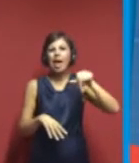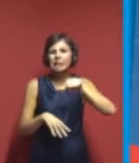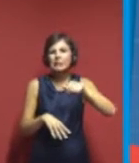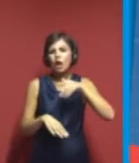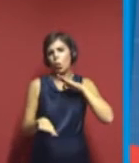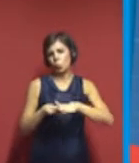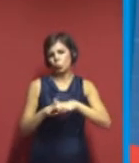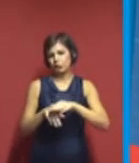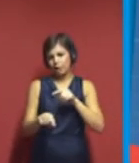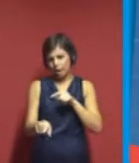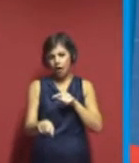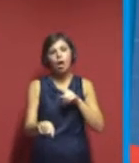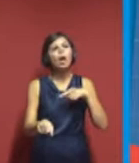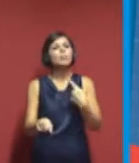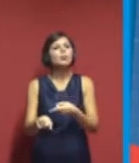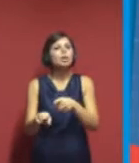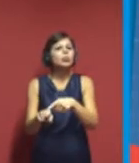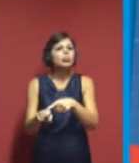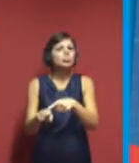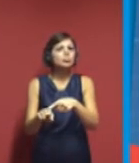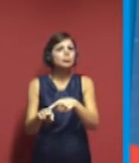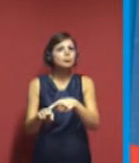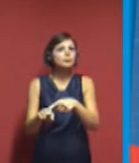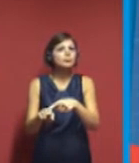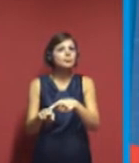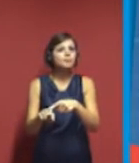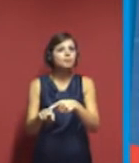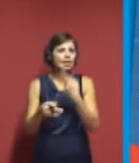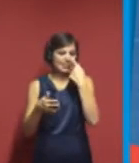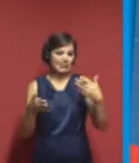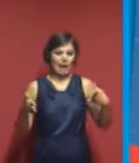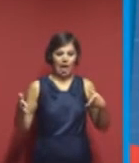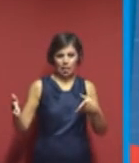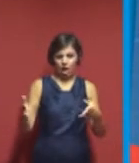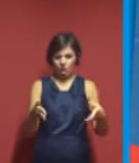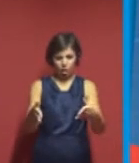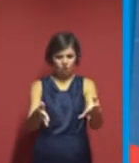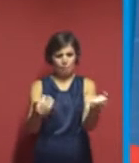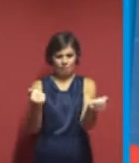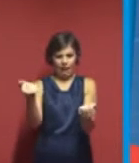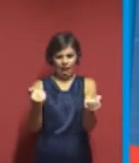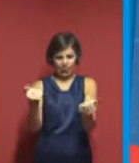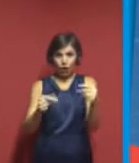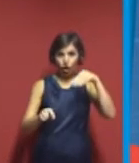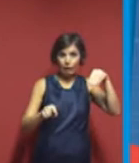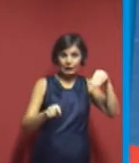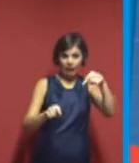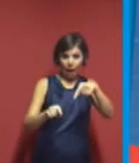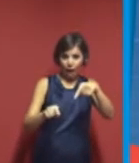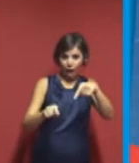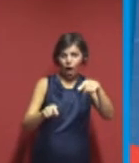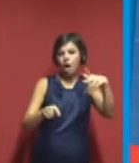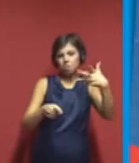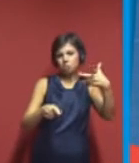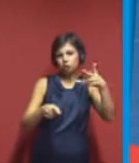filters, I'm able to localize the car on the road and I'm making a global database with all of the